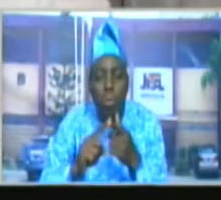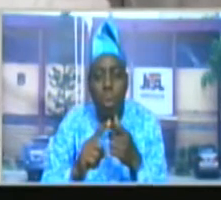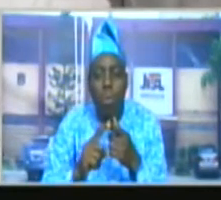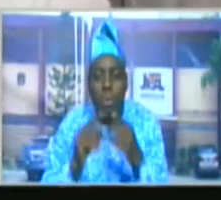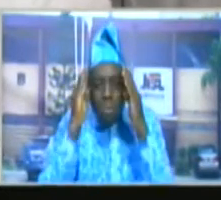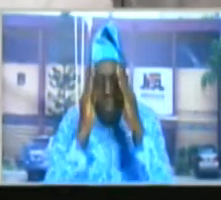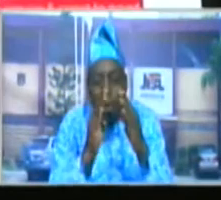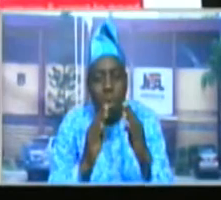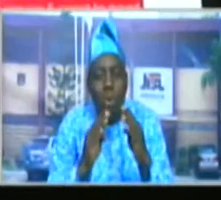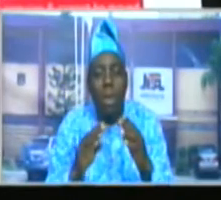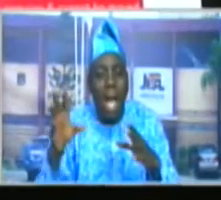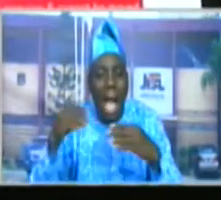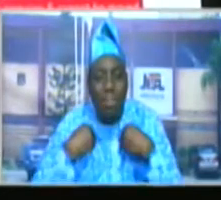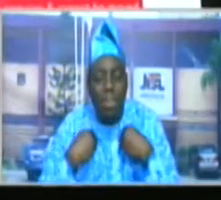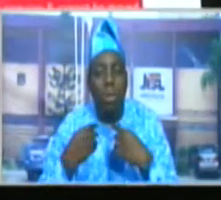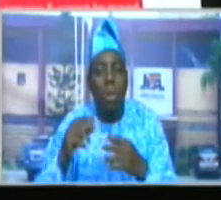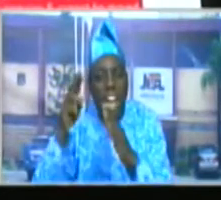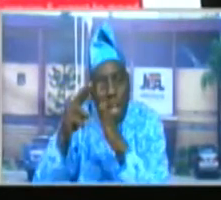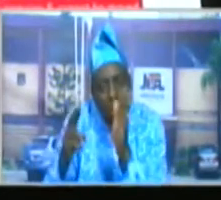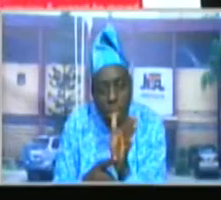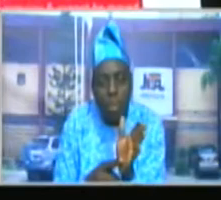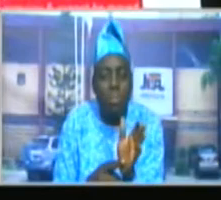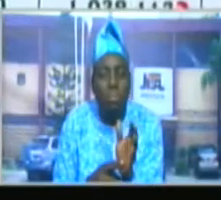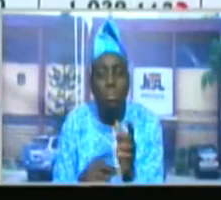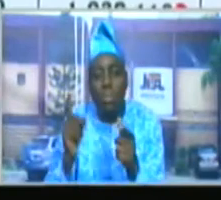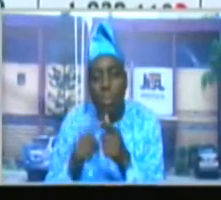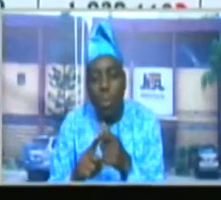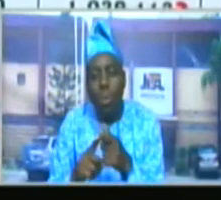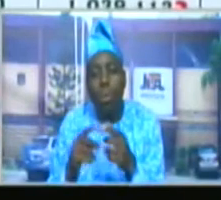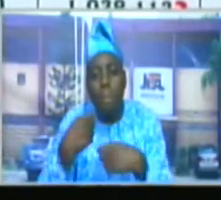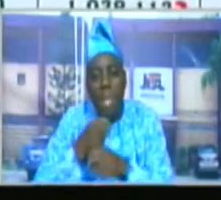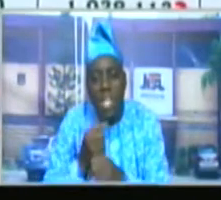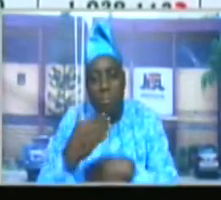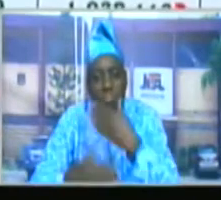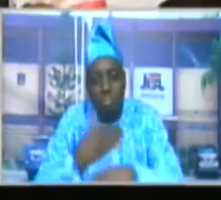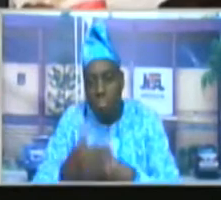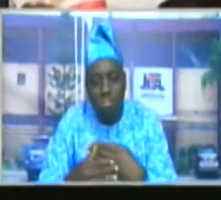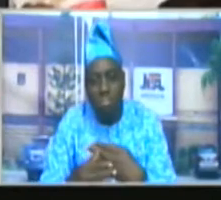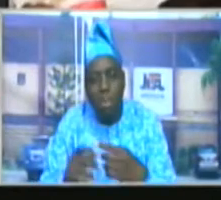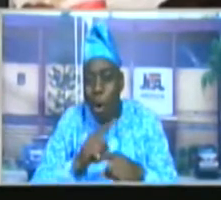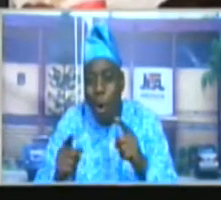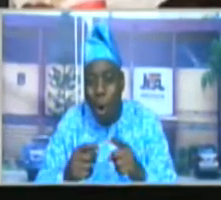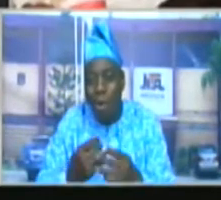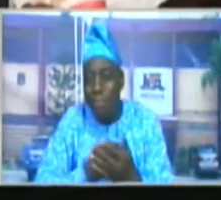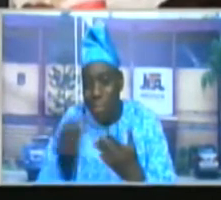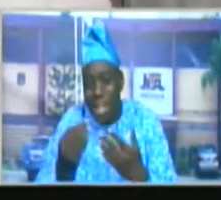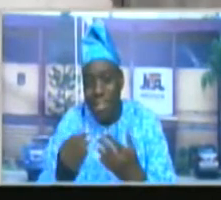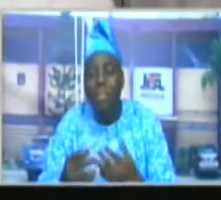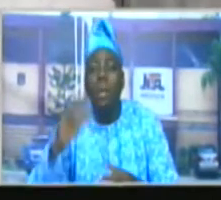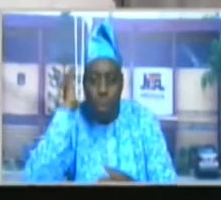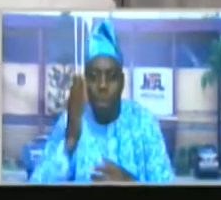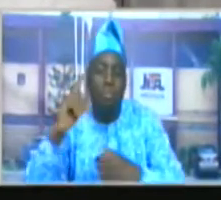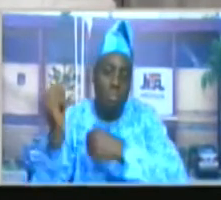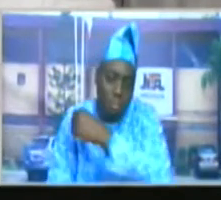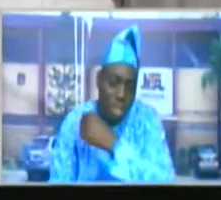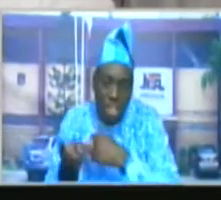admission regulations using the Central Admission Processing System or face sanctions, as there will no longer be room for illegal